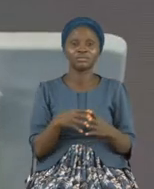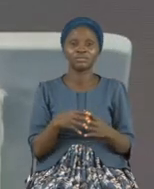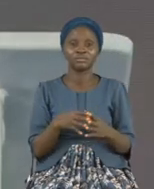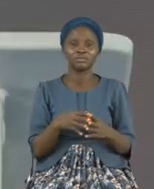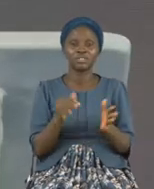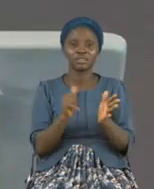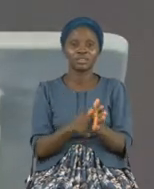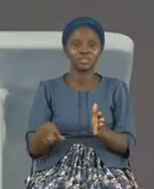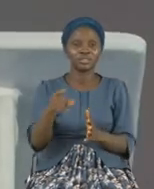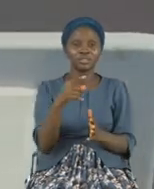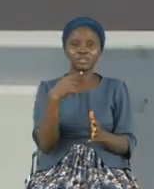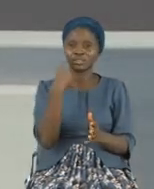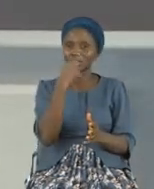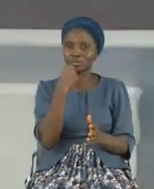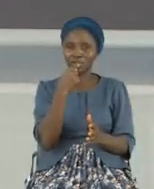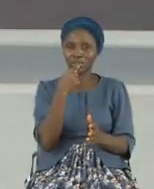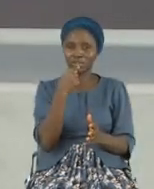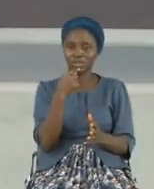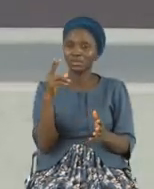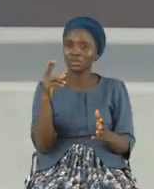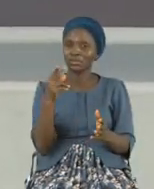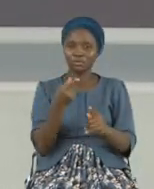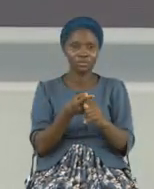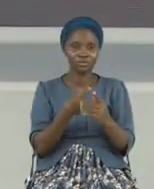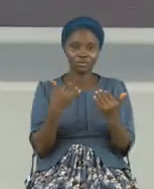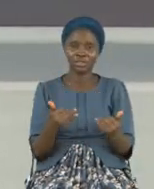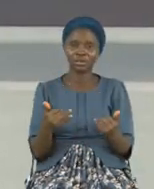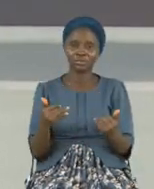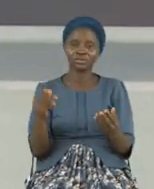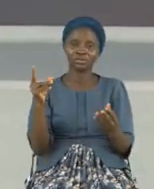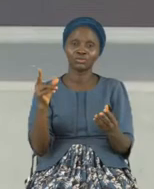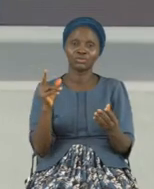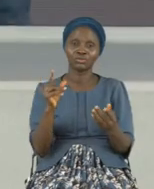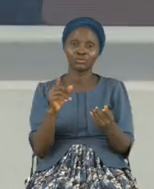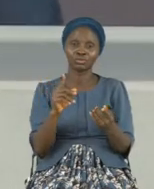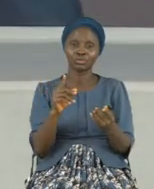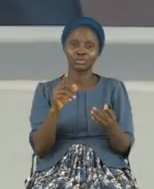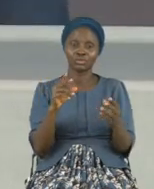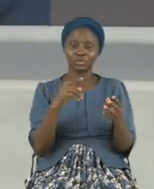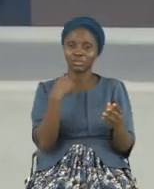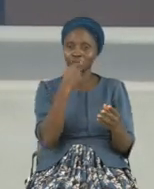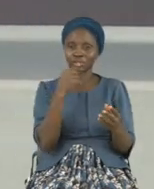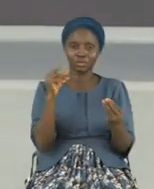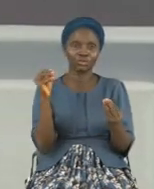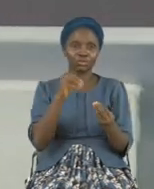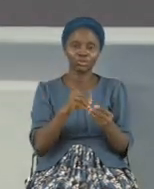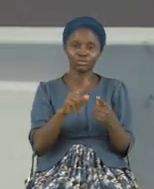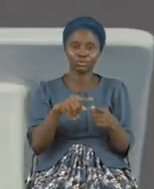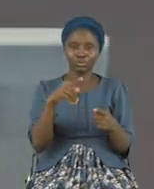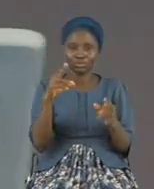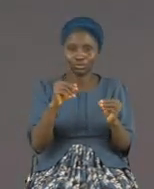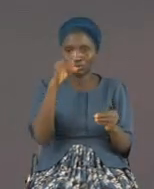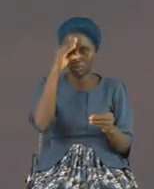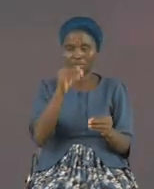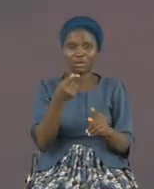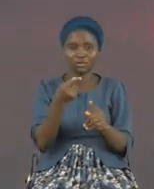henceforth to no man in this name, even those enemies knew that the